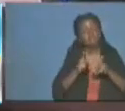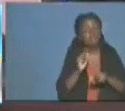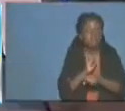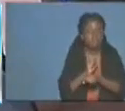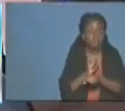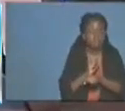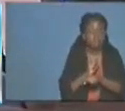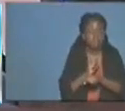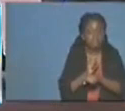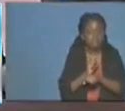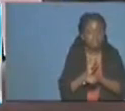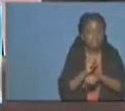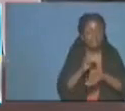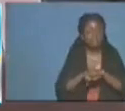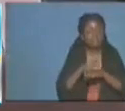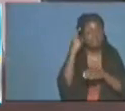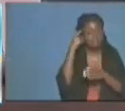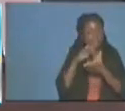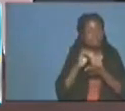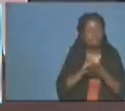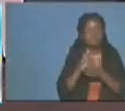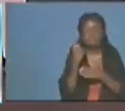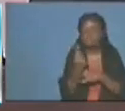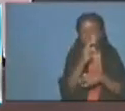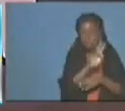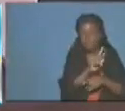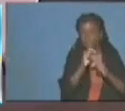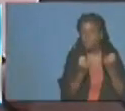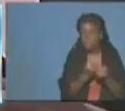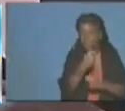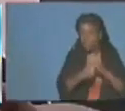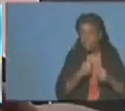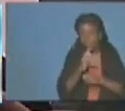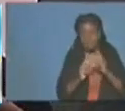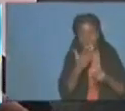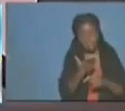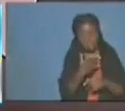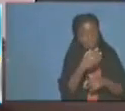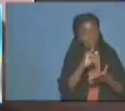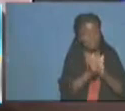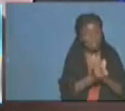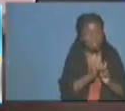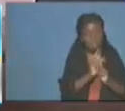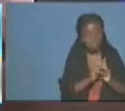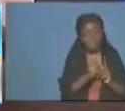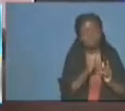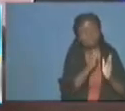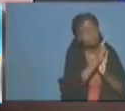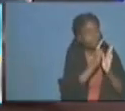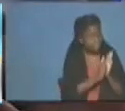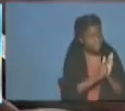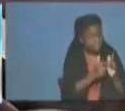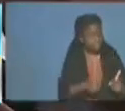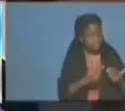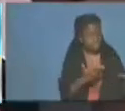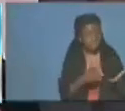there are only two types of people who are there, those who are there legally and those who are there illegally, those who are in the Bahamas, I